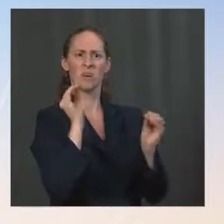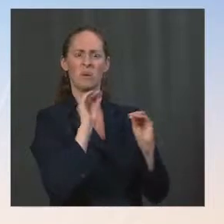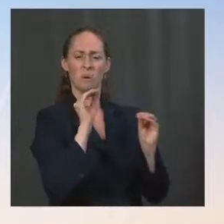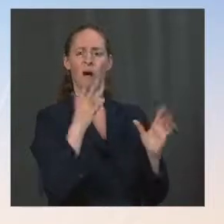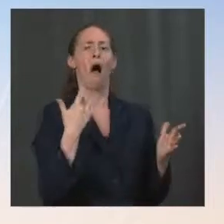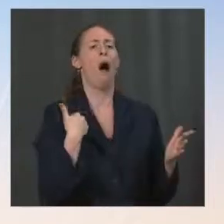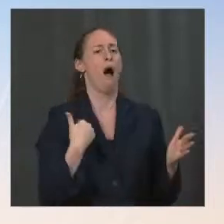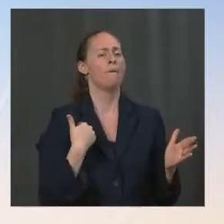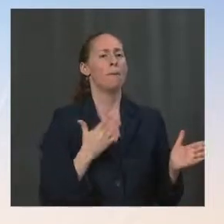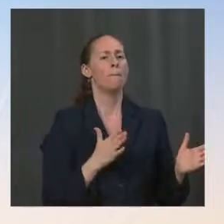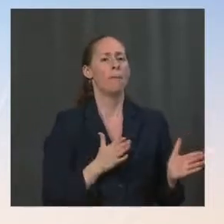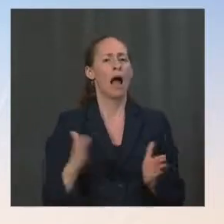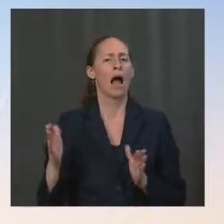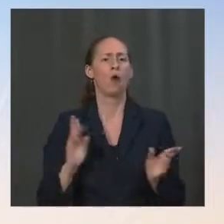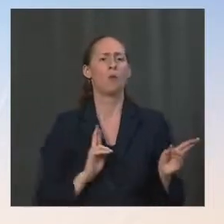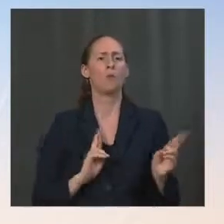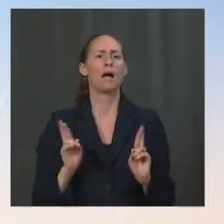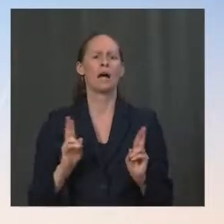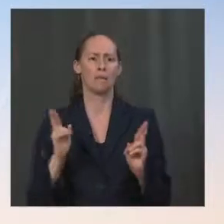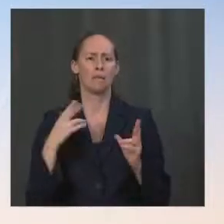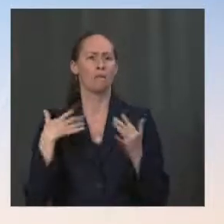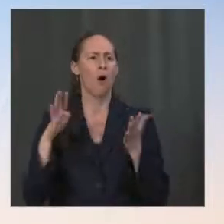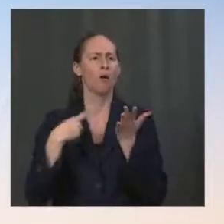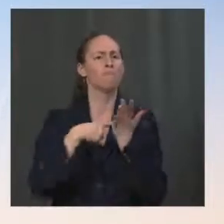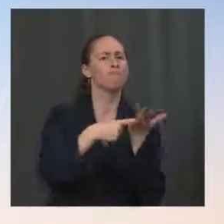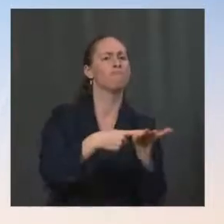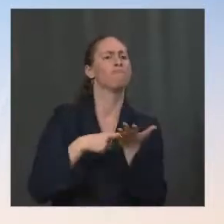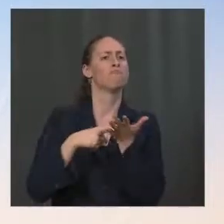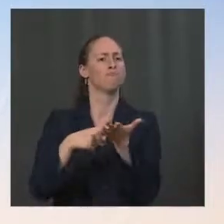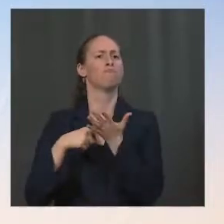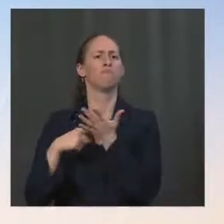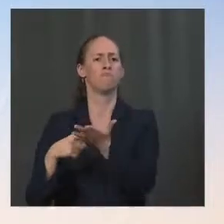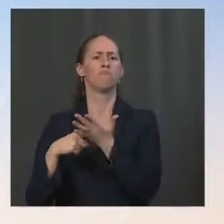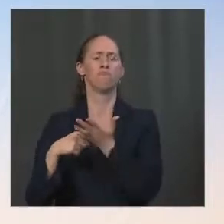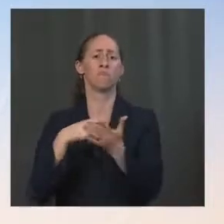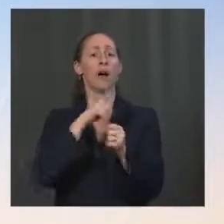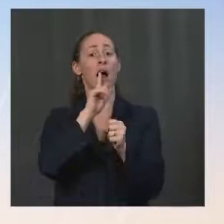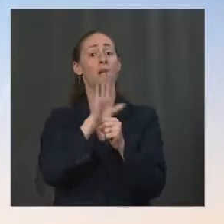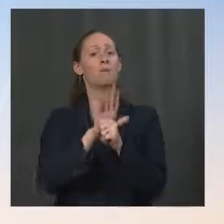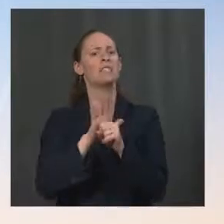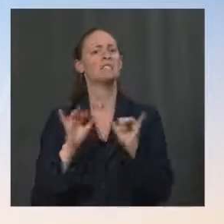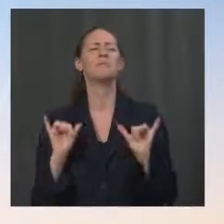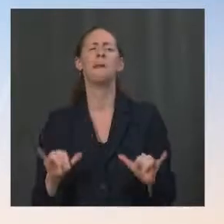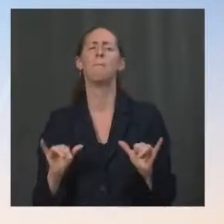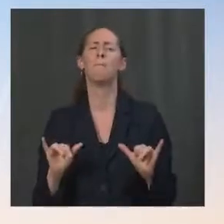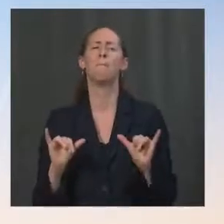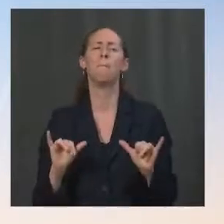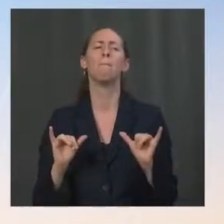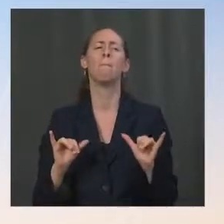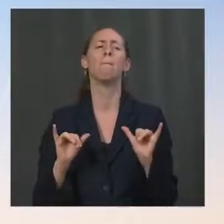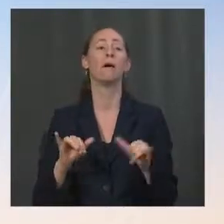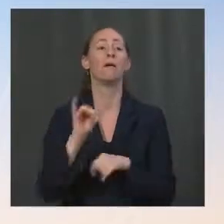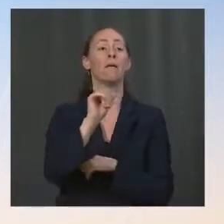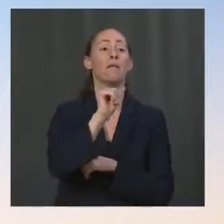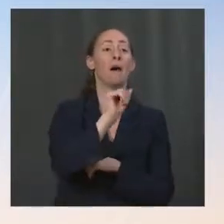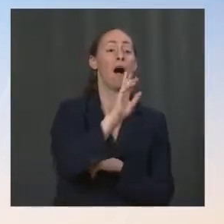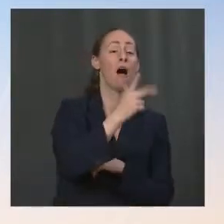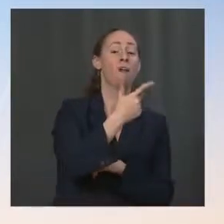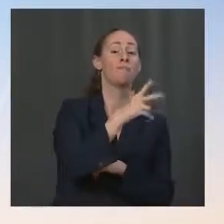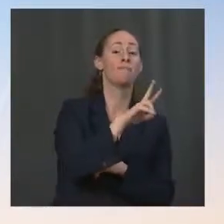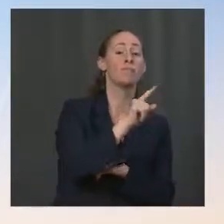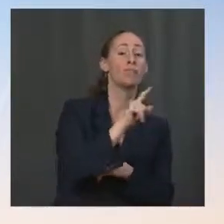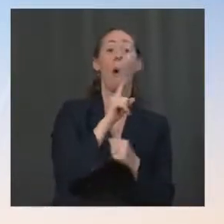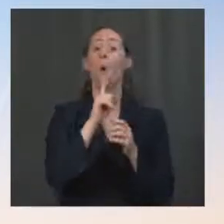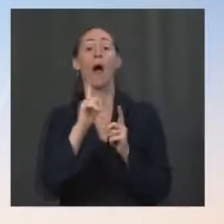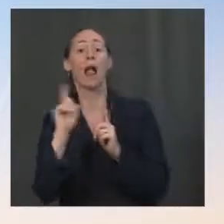are ongoing. That's our objective. Our commitment does not change on August 31st. Obviously, we need to figure out the operational